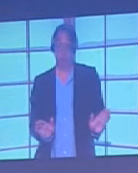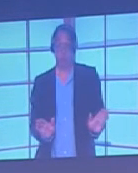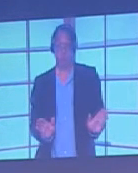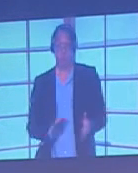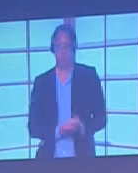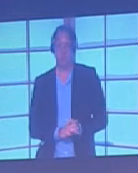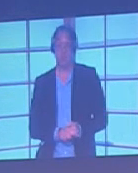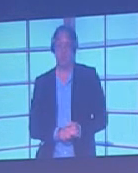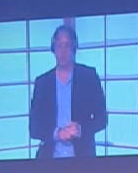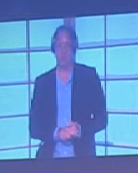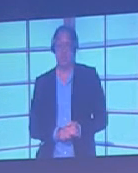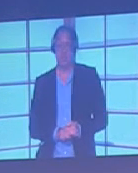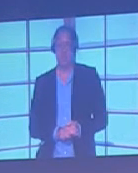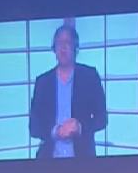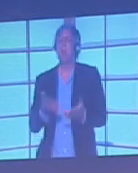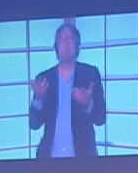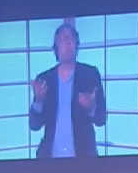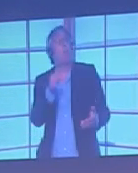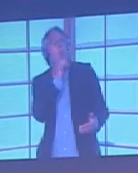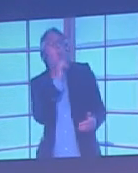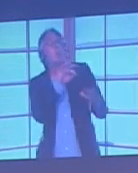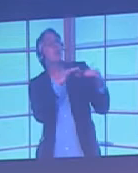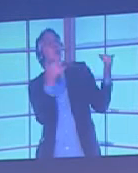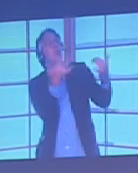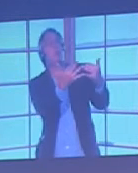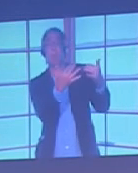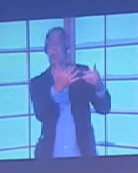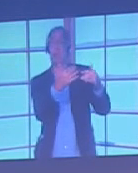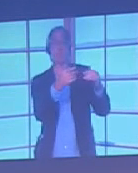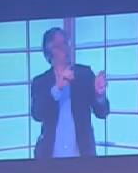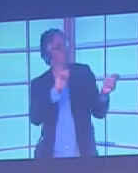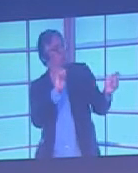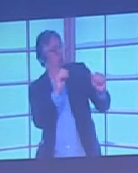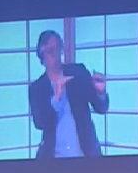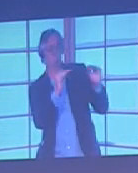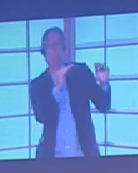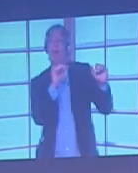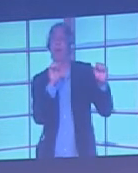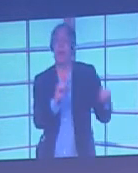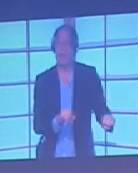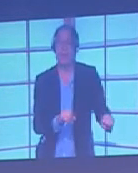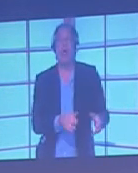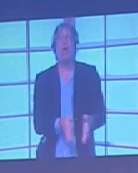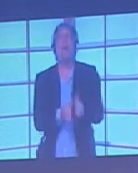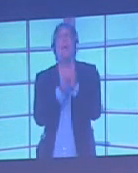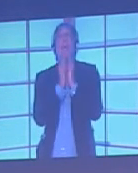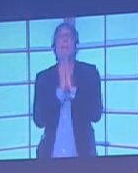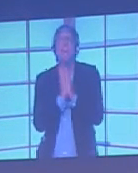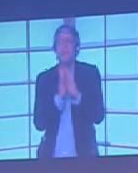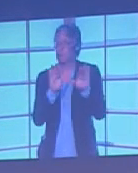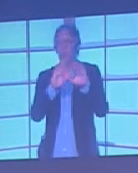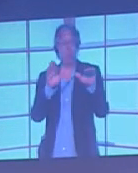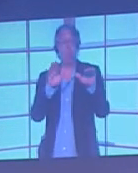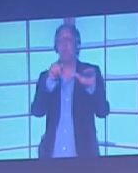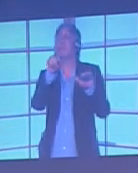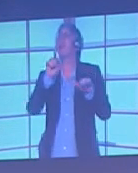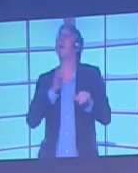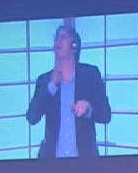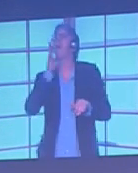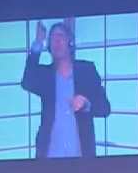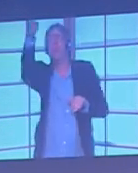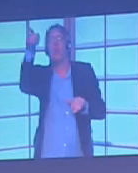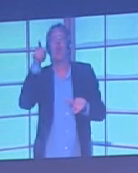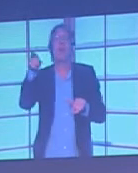improve existing facilities. We have proved this over and over. Please don't go back to your countries and let your clubs,